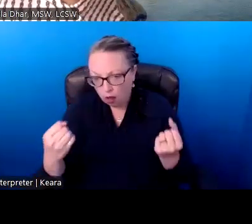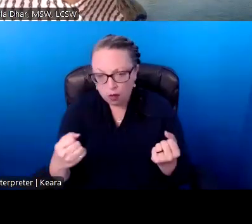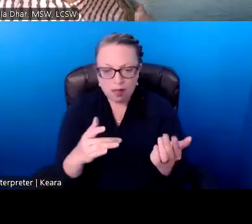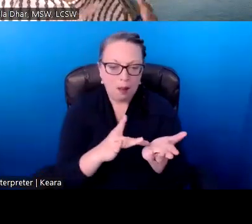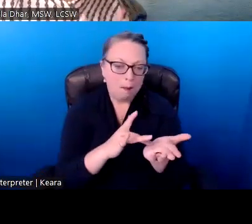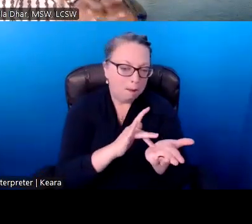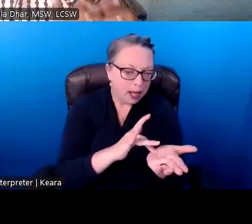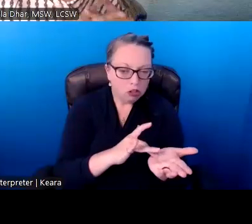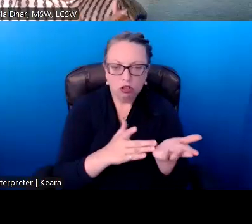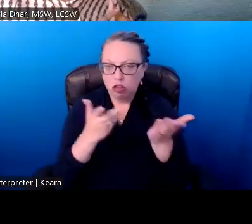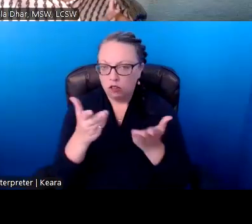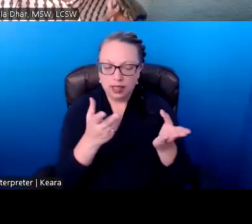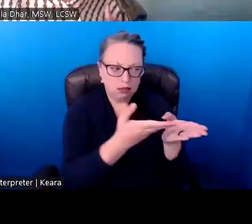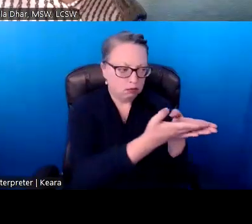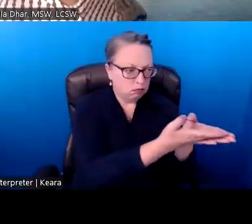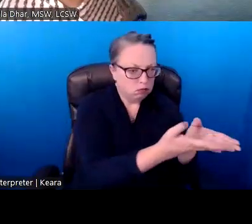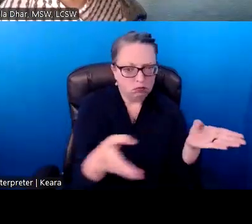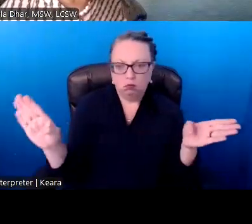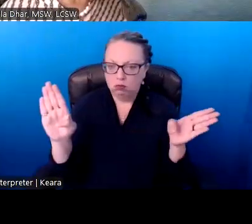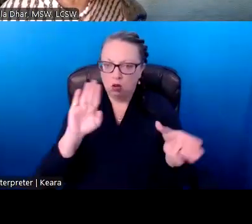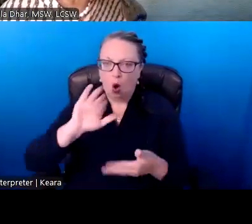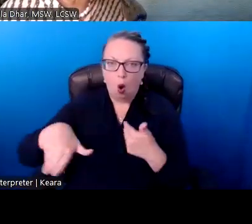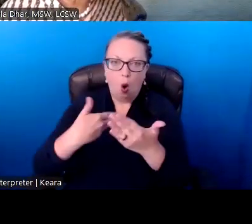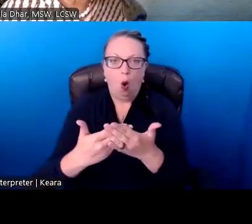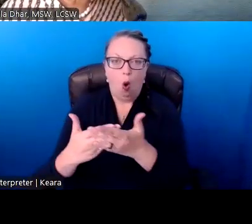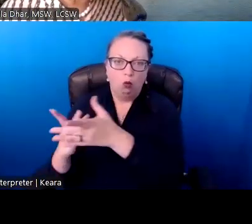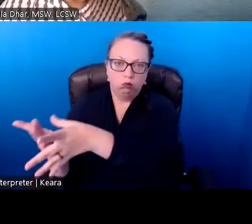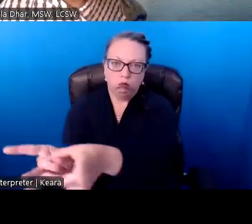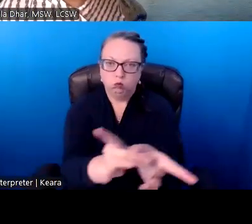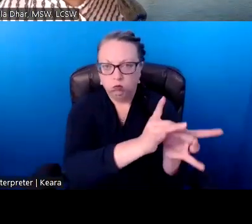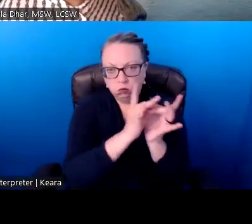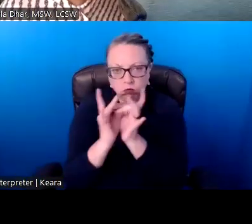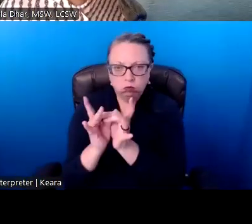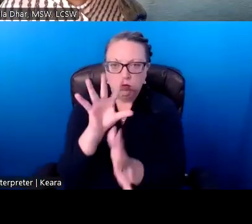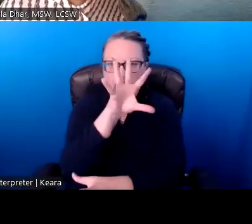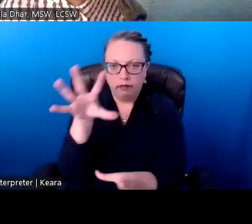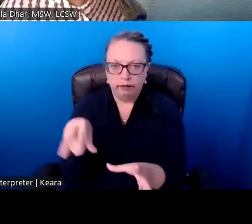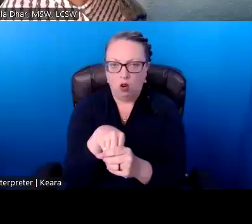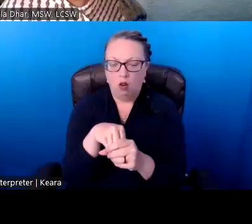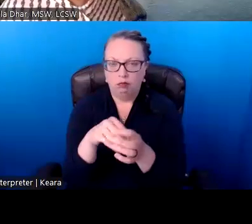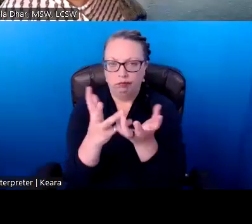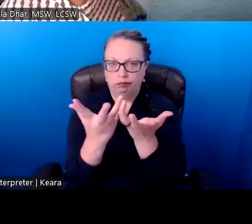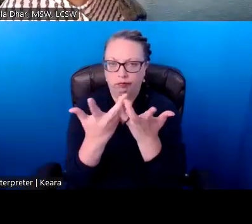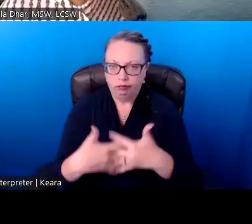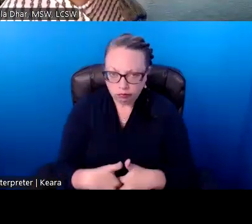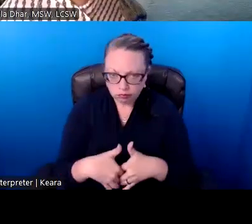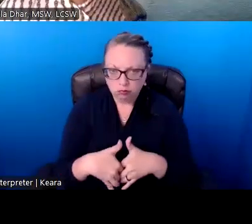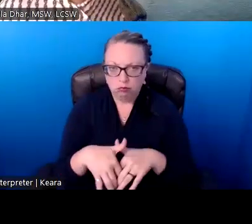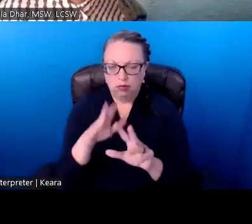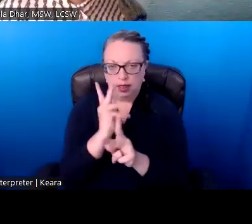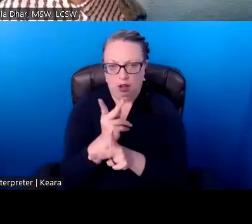services, across coordinated and integrated care. And really, really focusing